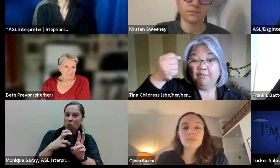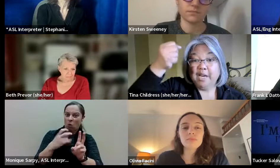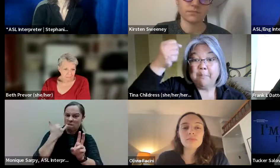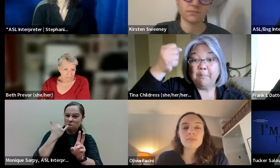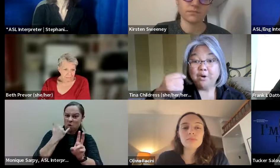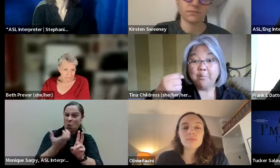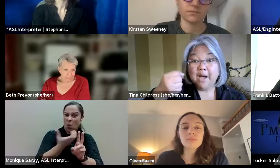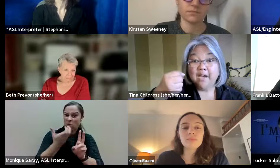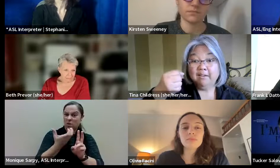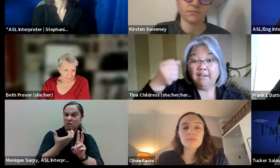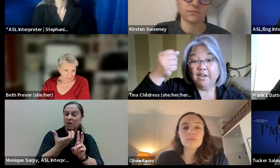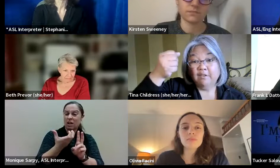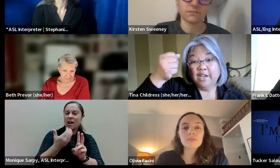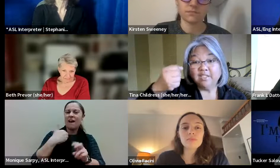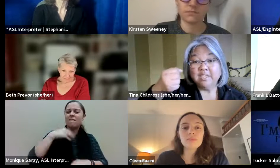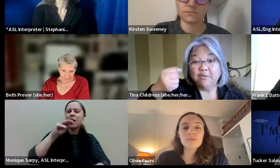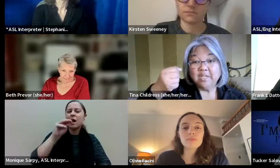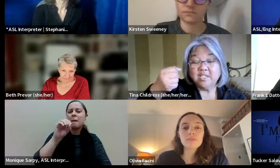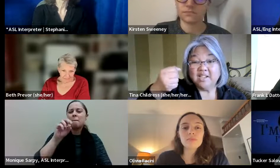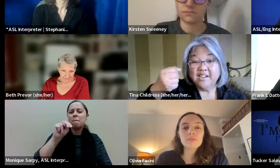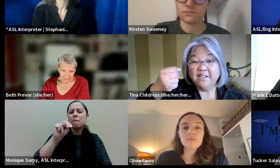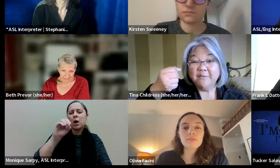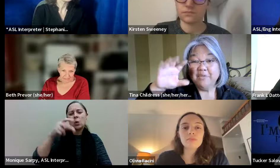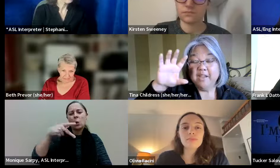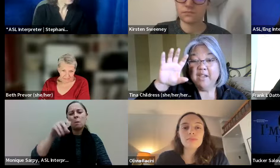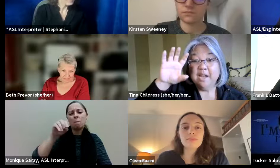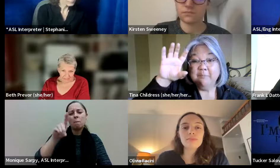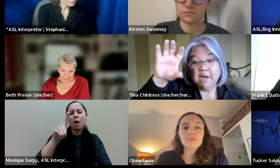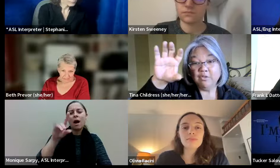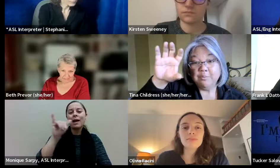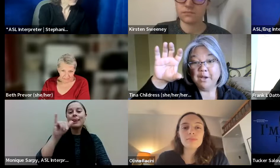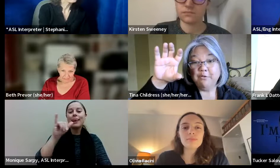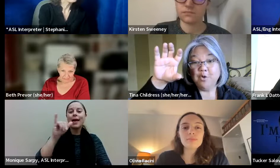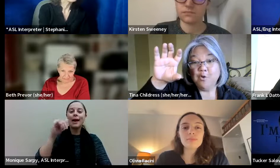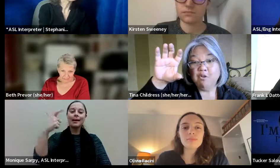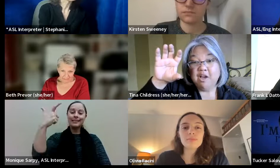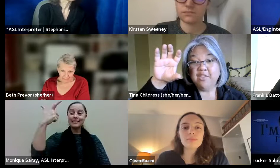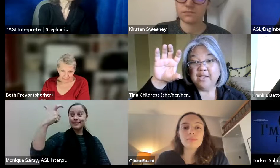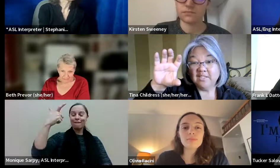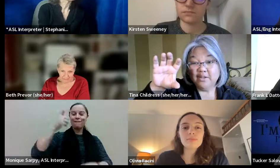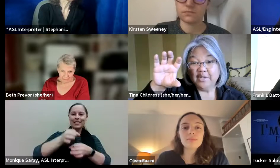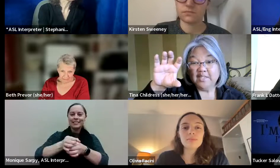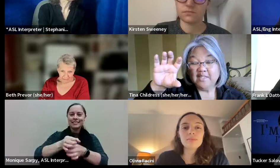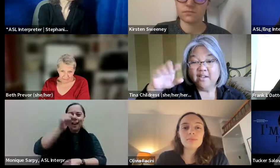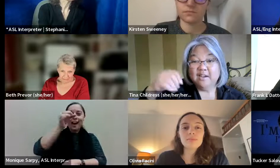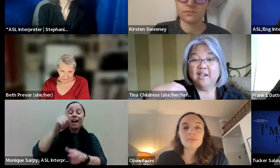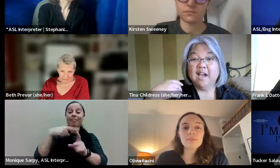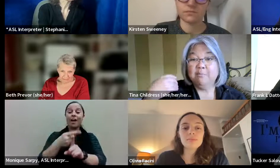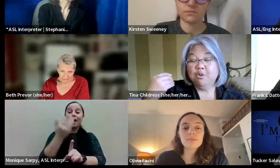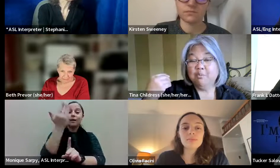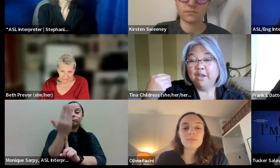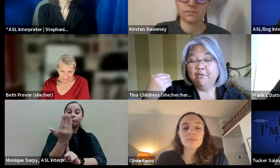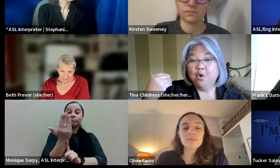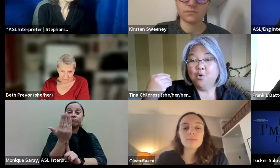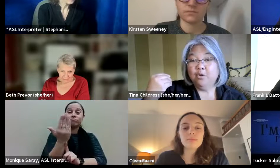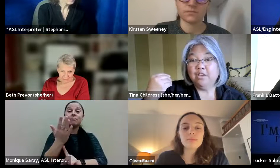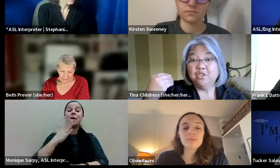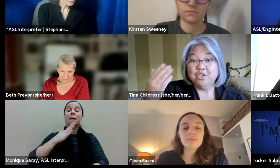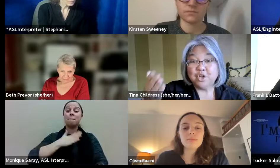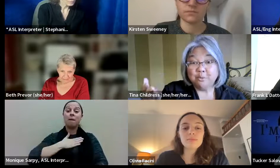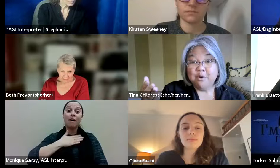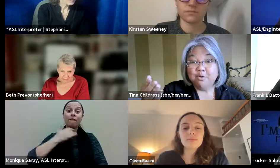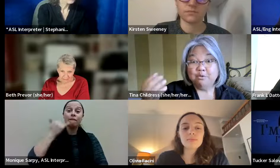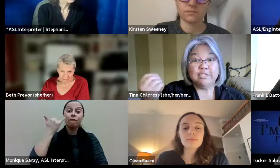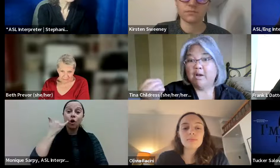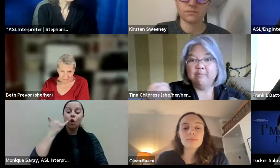then I have like a monopod, kind of like a selfie stick. And I mount my phone on that selfie stick. I put my phone